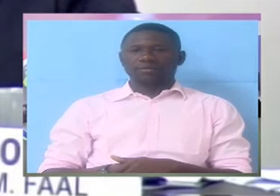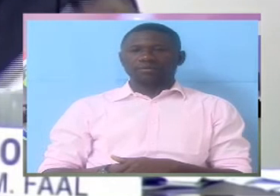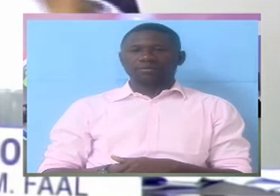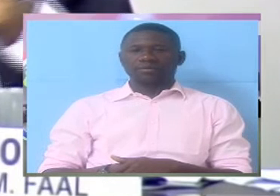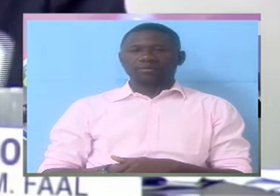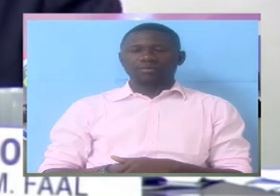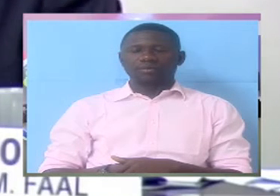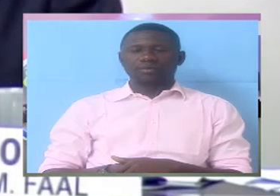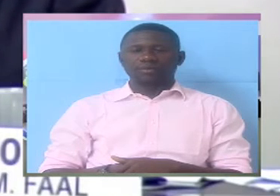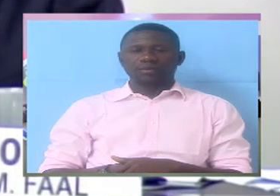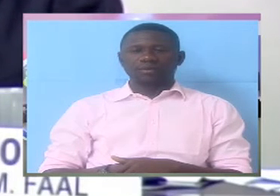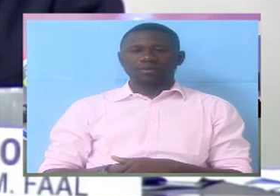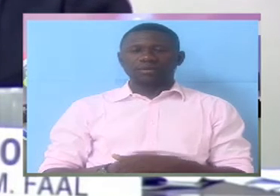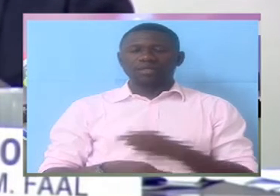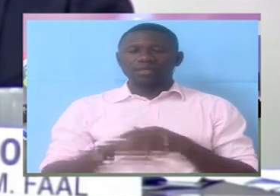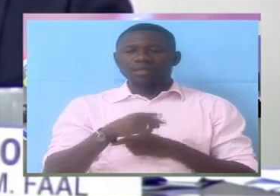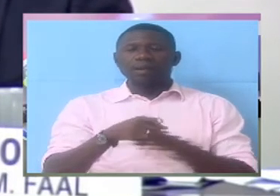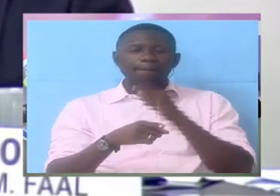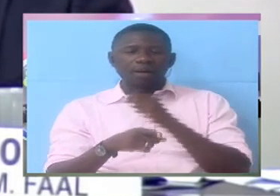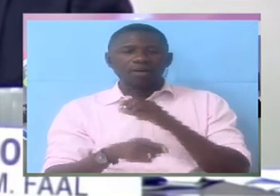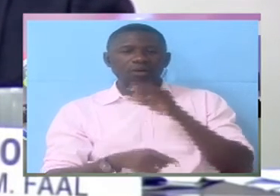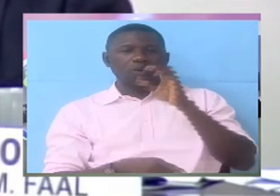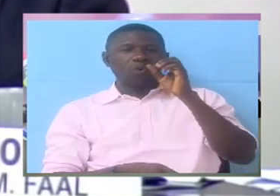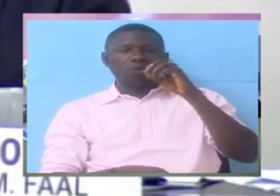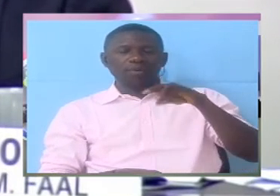he said those involved in his